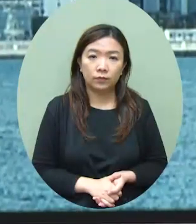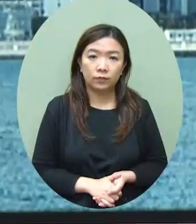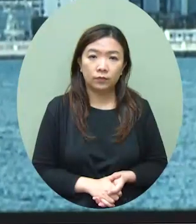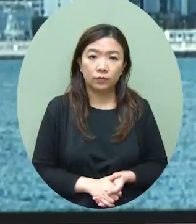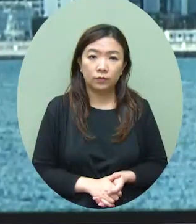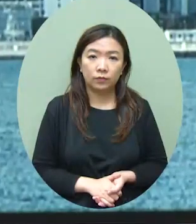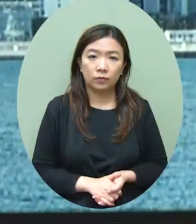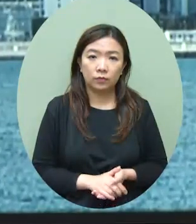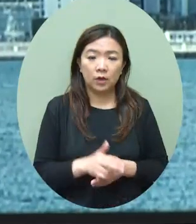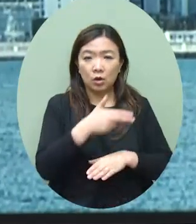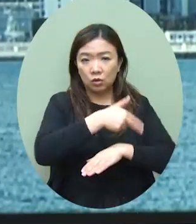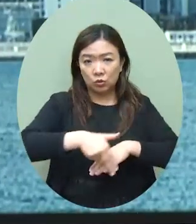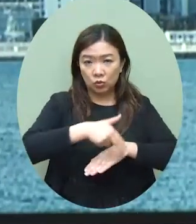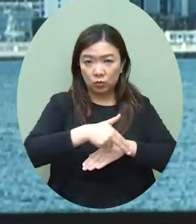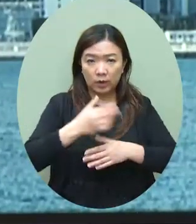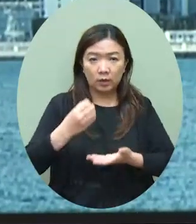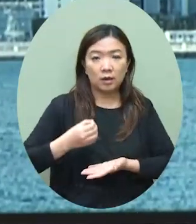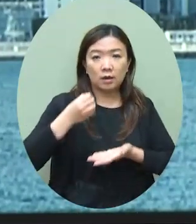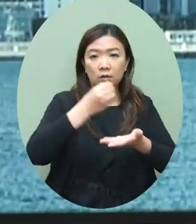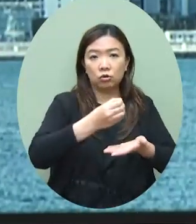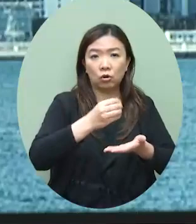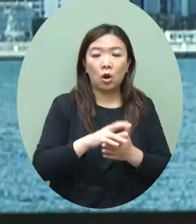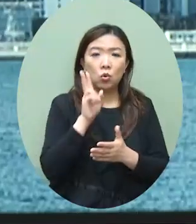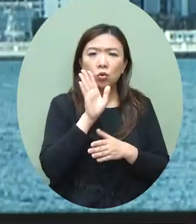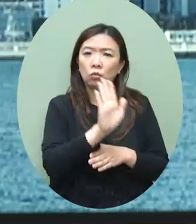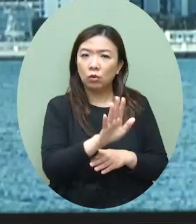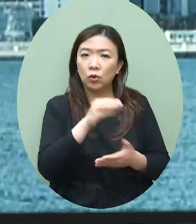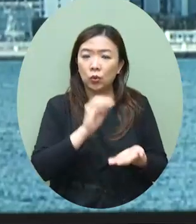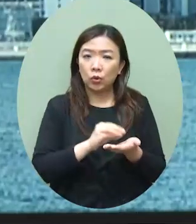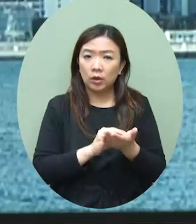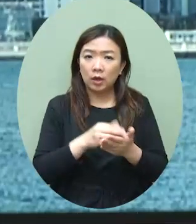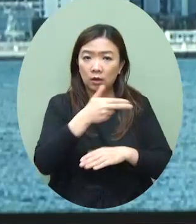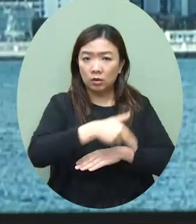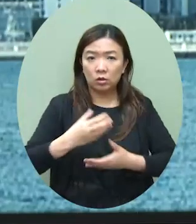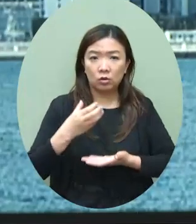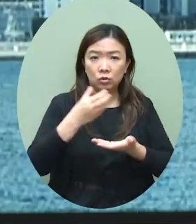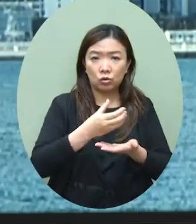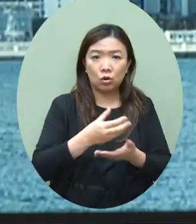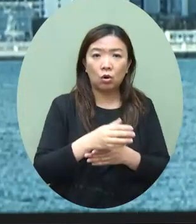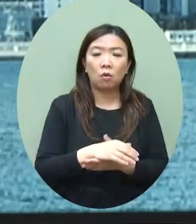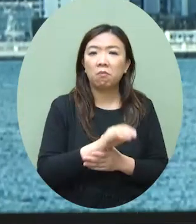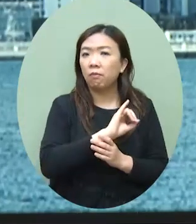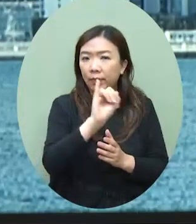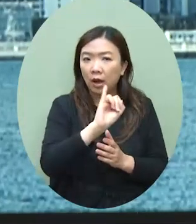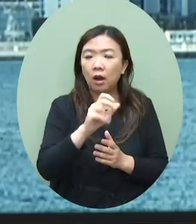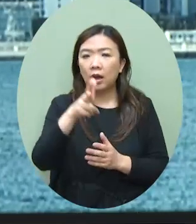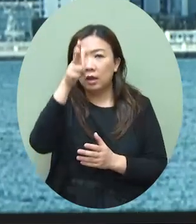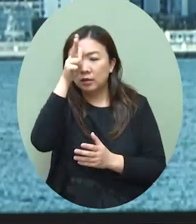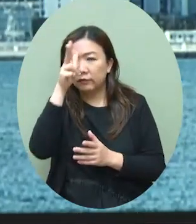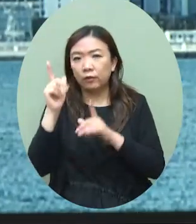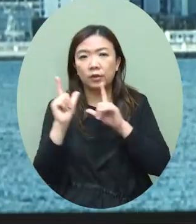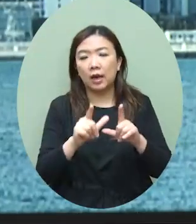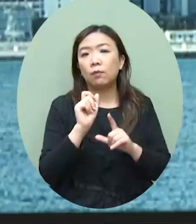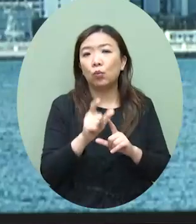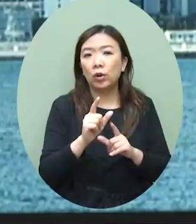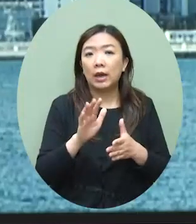on it. The answer has to be given by that particular organization. And the second incident is about people leaving Hong Kong, whether for